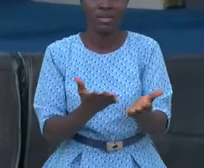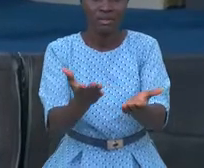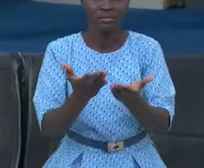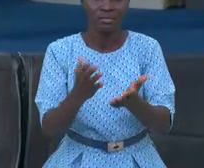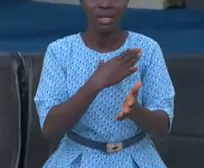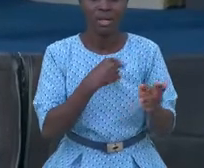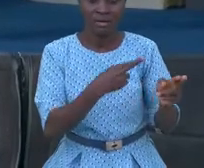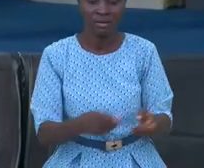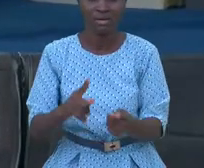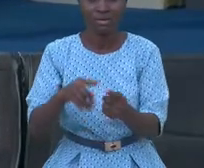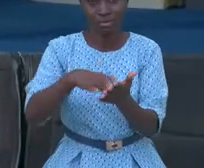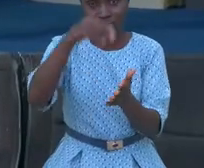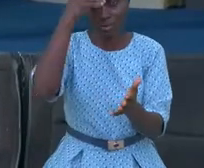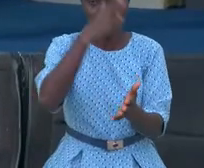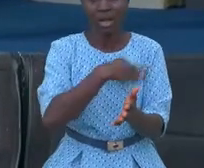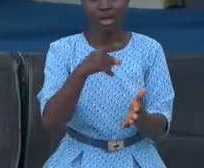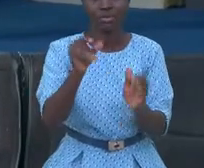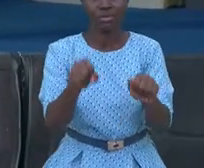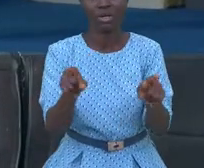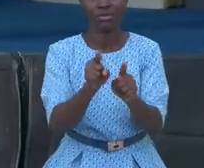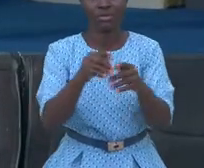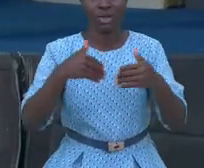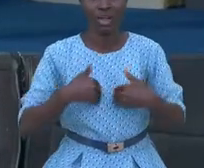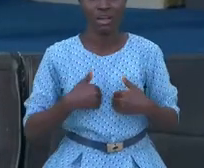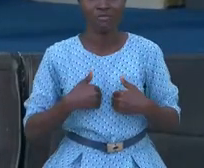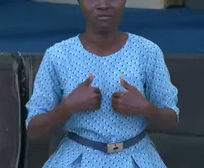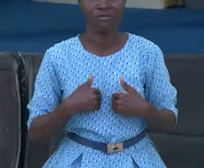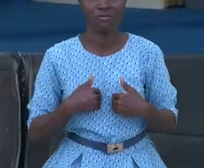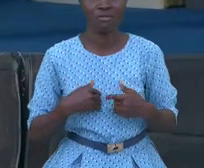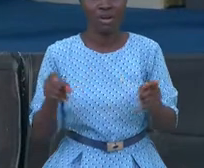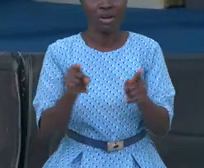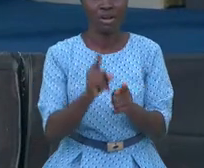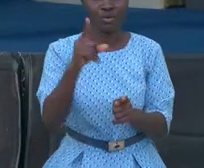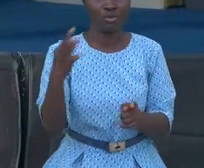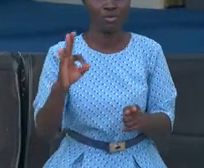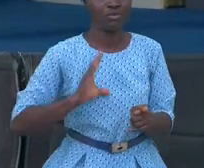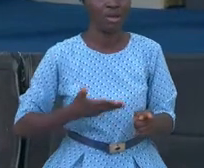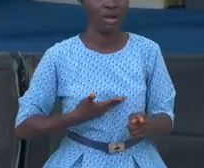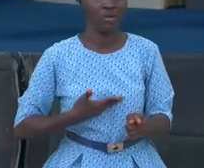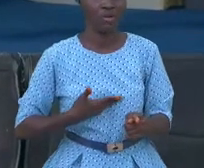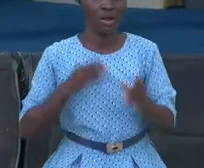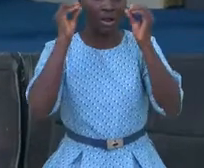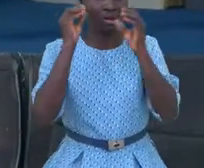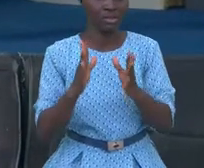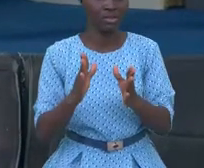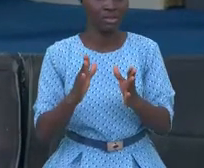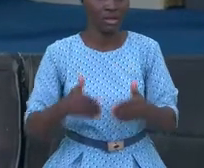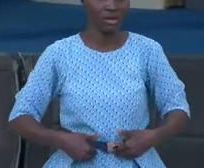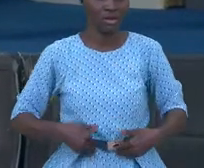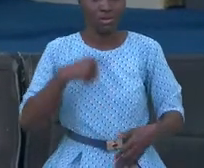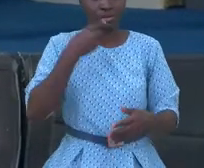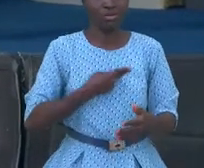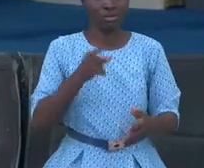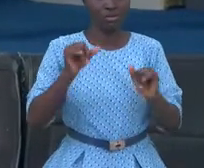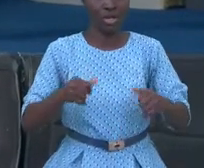you can have, as you know, one of young people told us just now, you can have